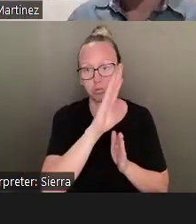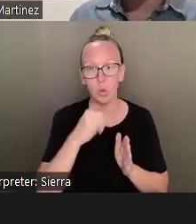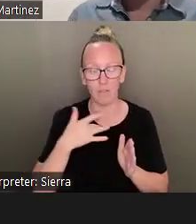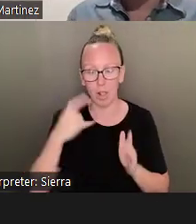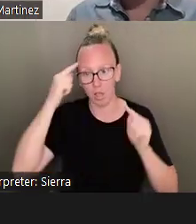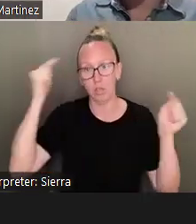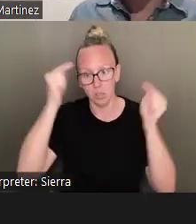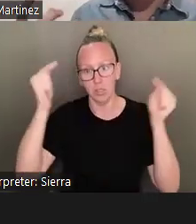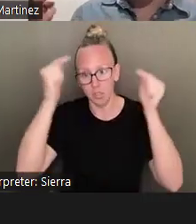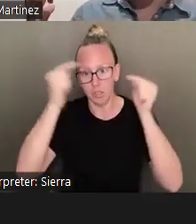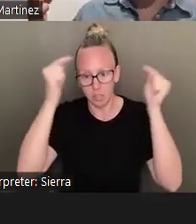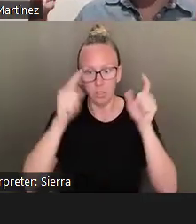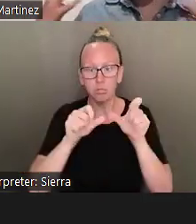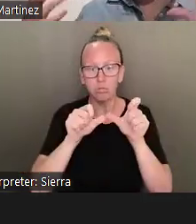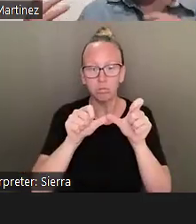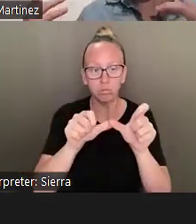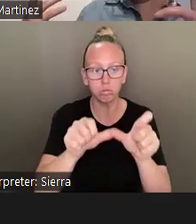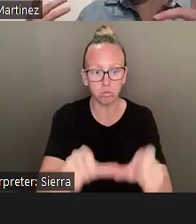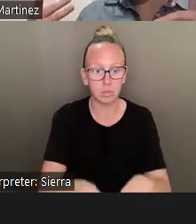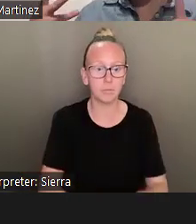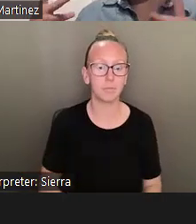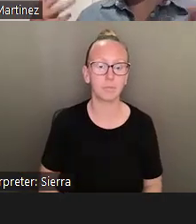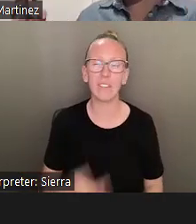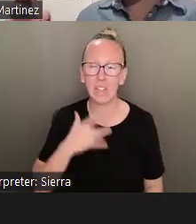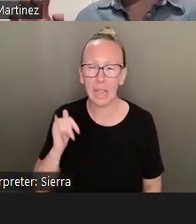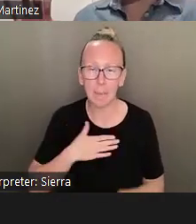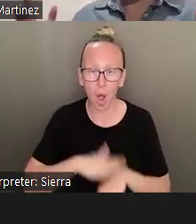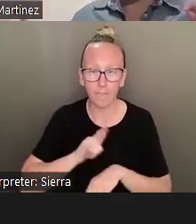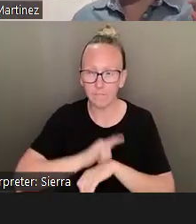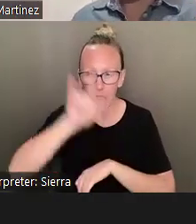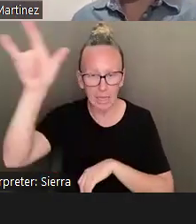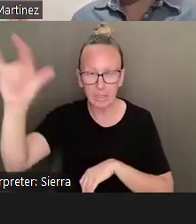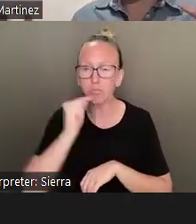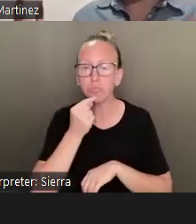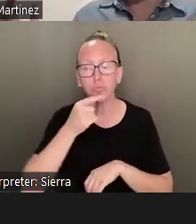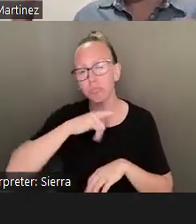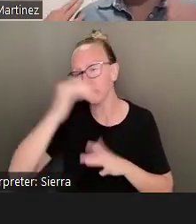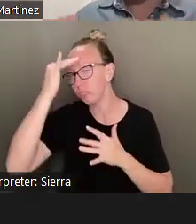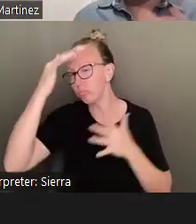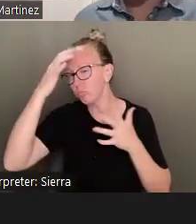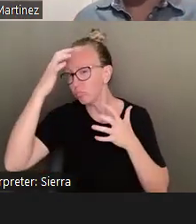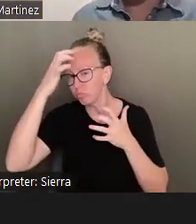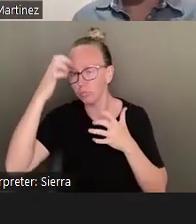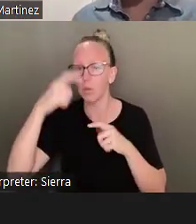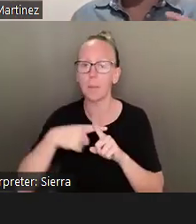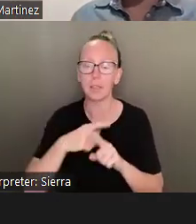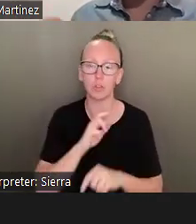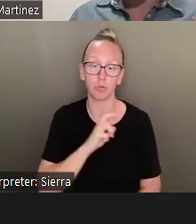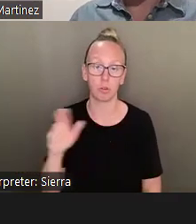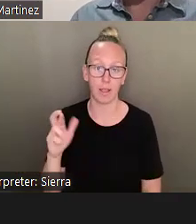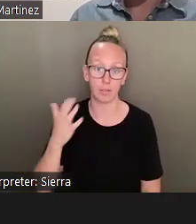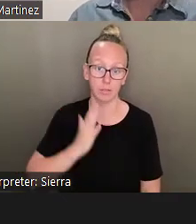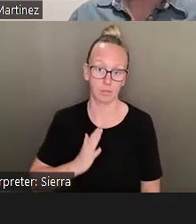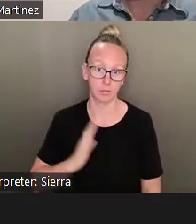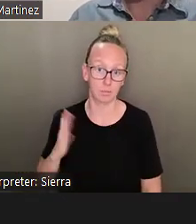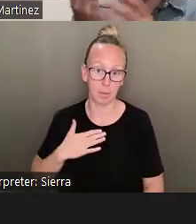like. I also get like a very strange kind of tingling, numbing, prickly feeling down the right side of my